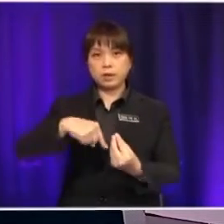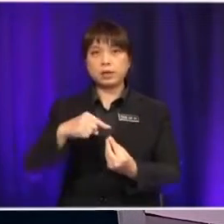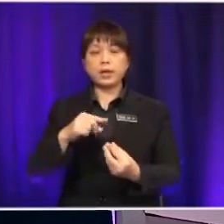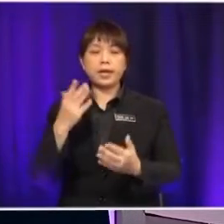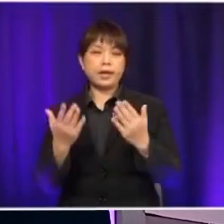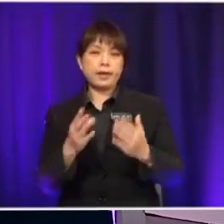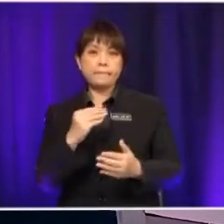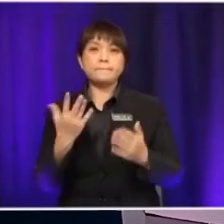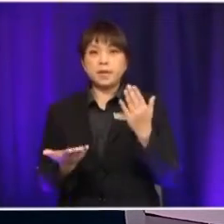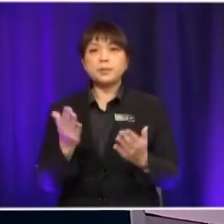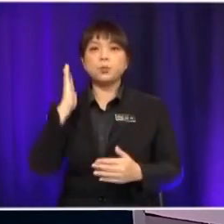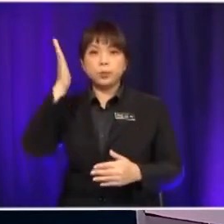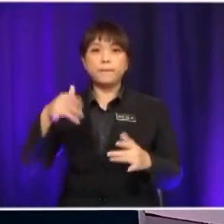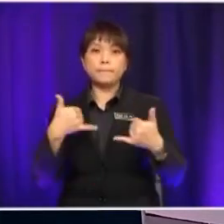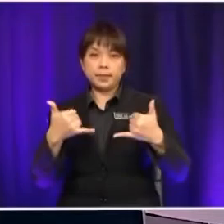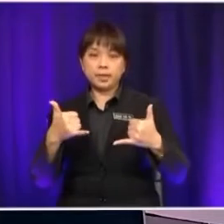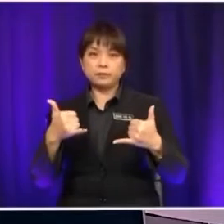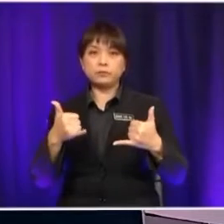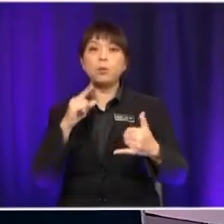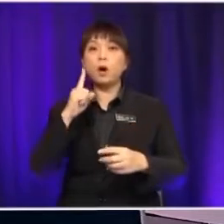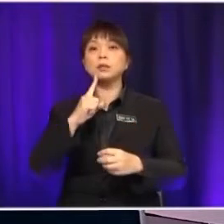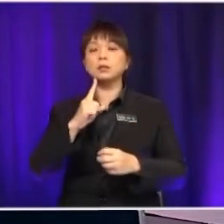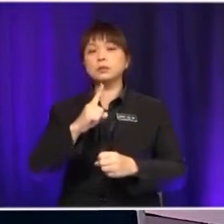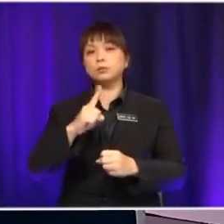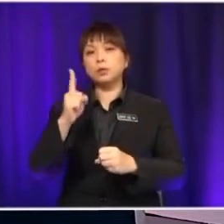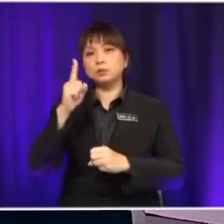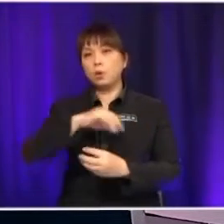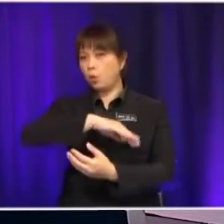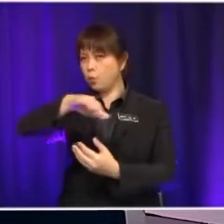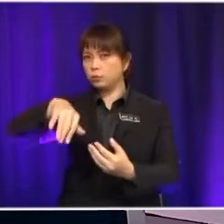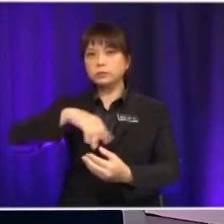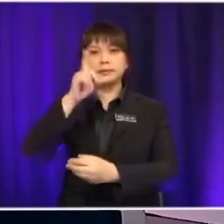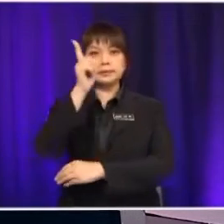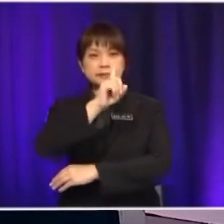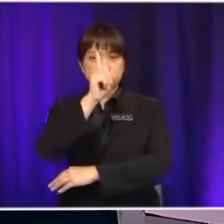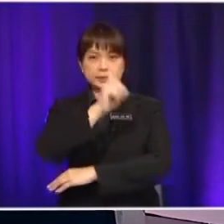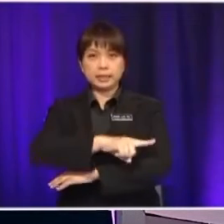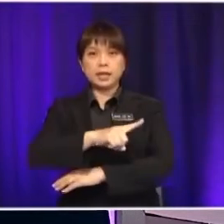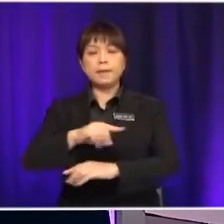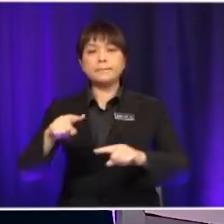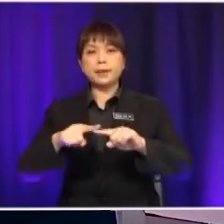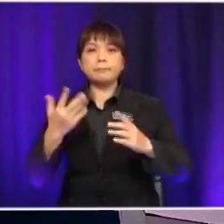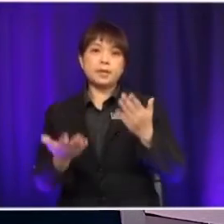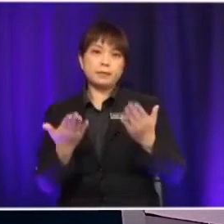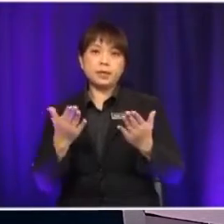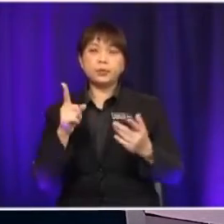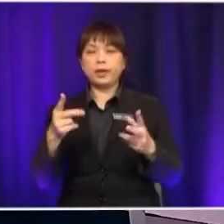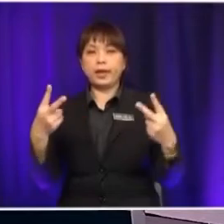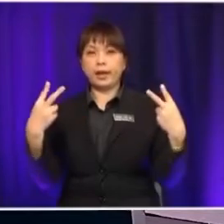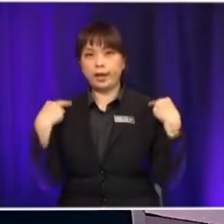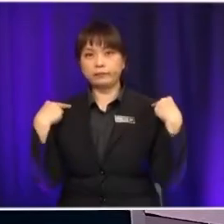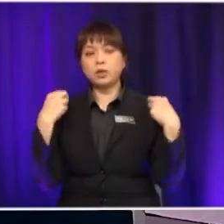day there, Yeah. right? But if let's say you are working with your assignments or projects, so maybe sometimes you have to